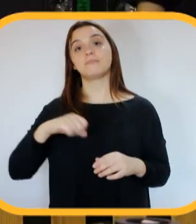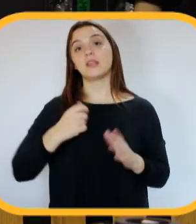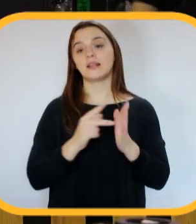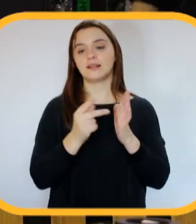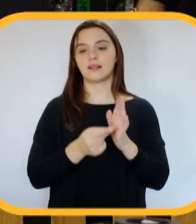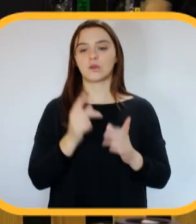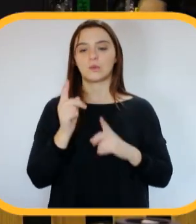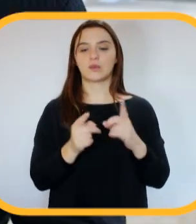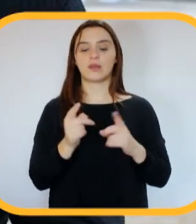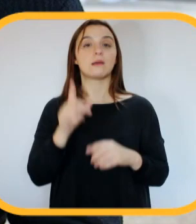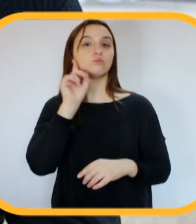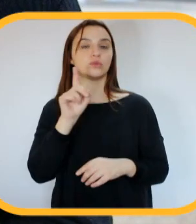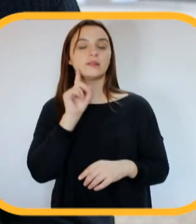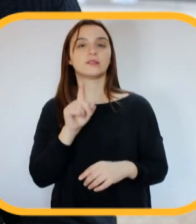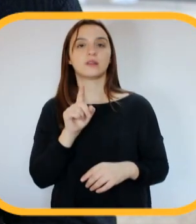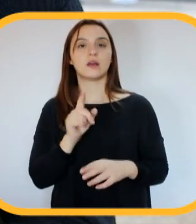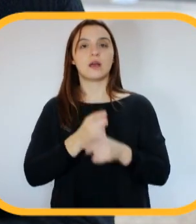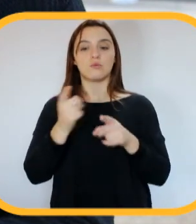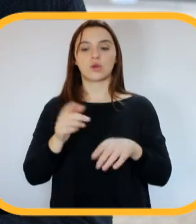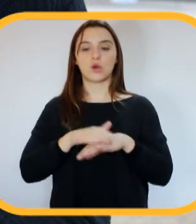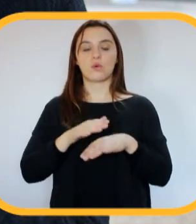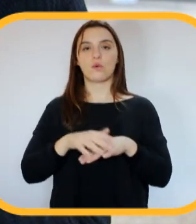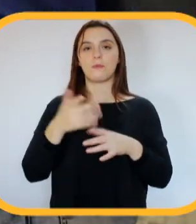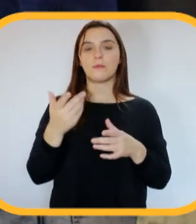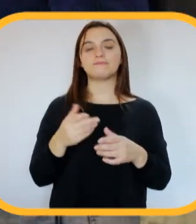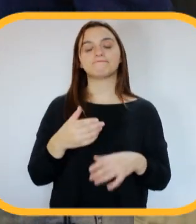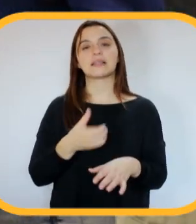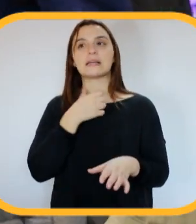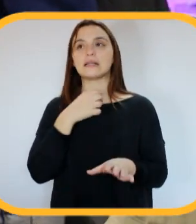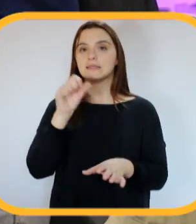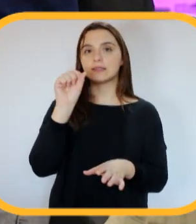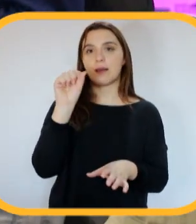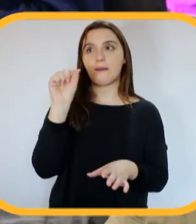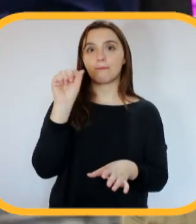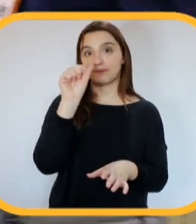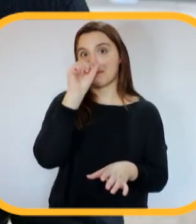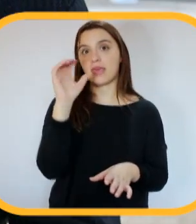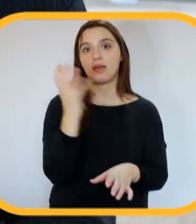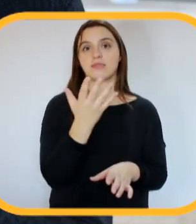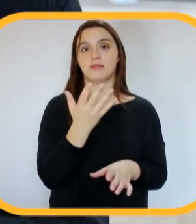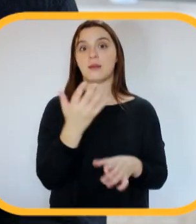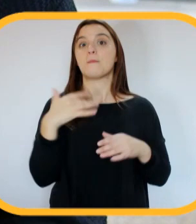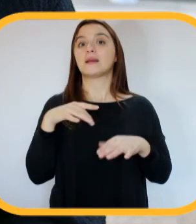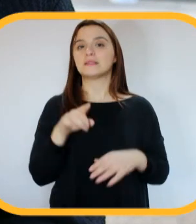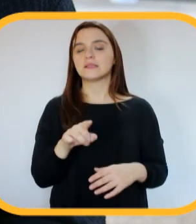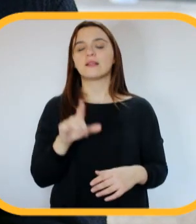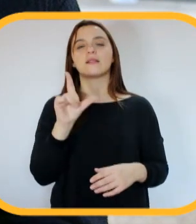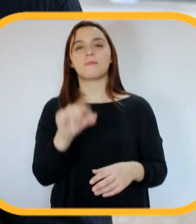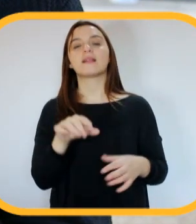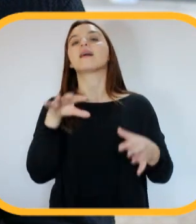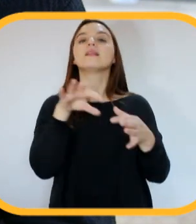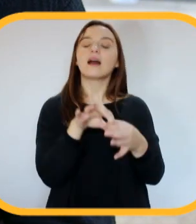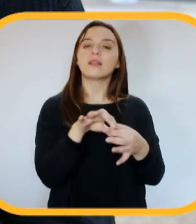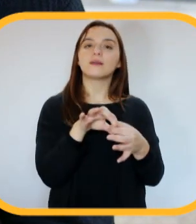is first and foremost, of course, important because of the environmental crisis that we're facing, but the environmental crisis